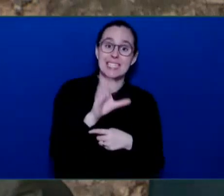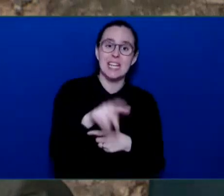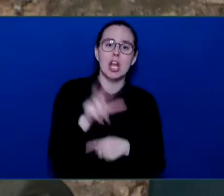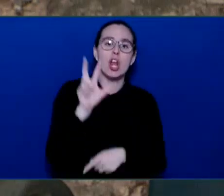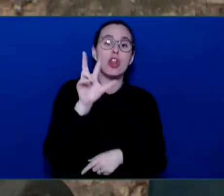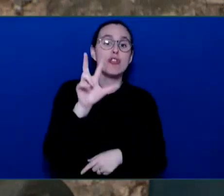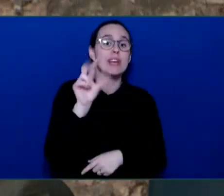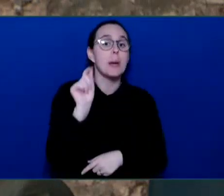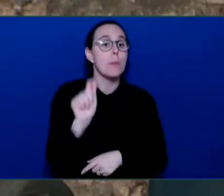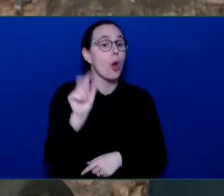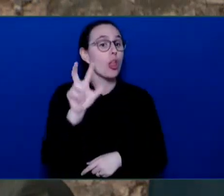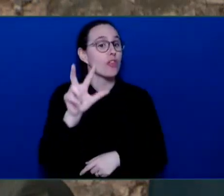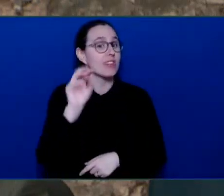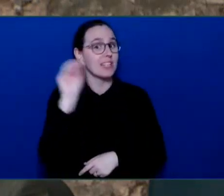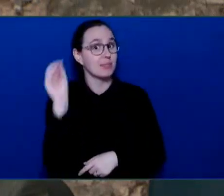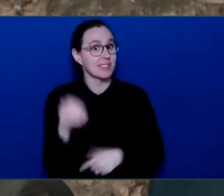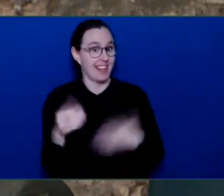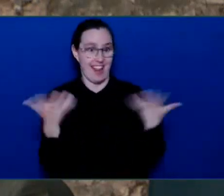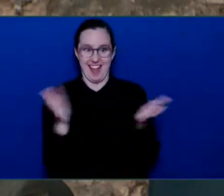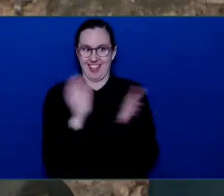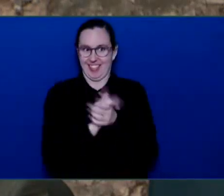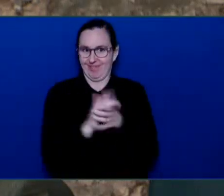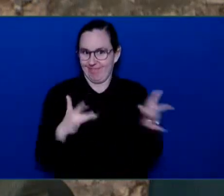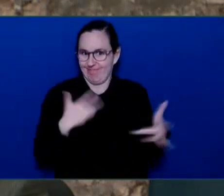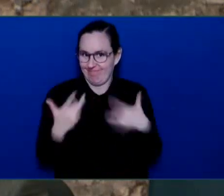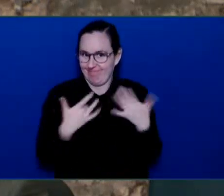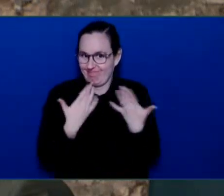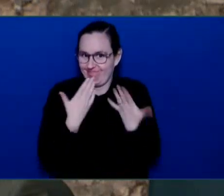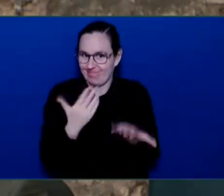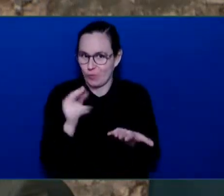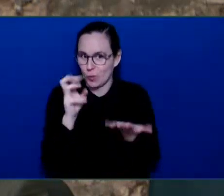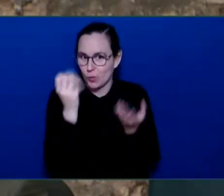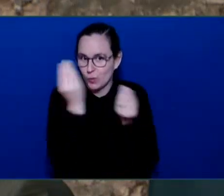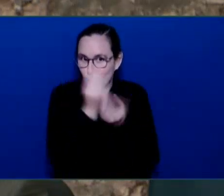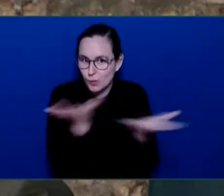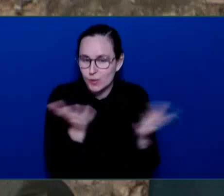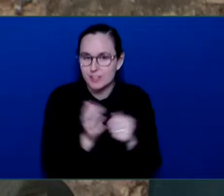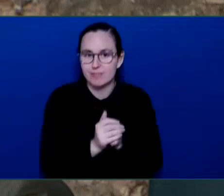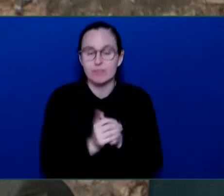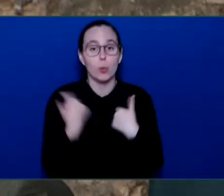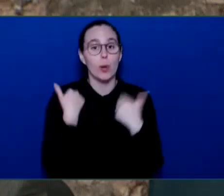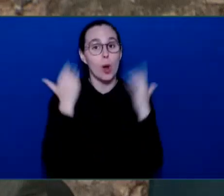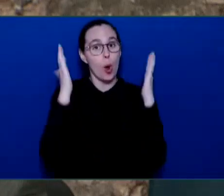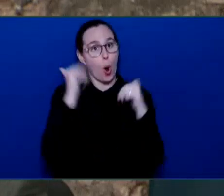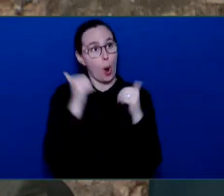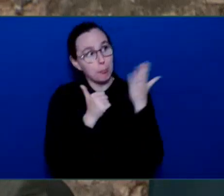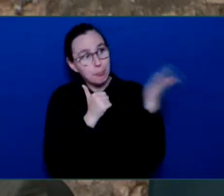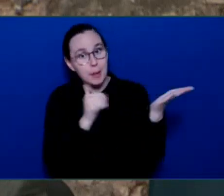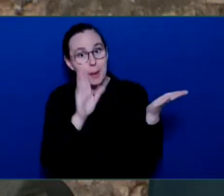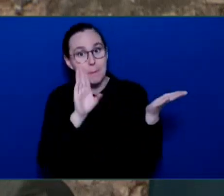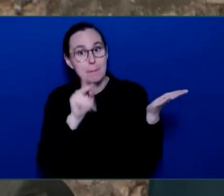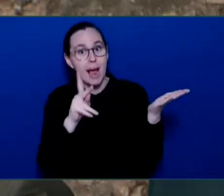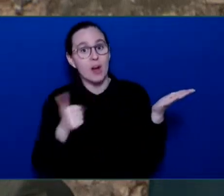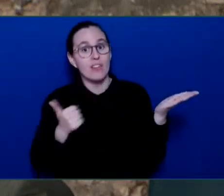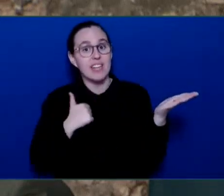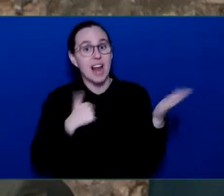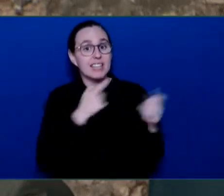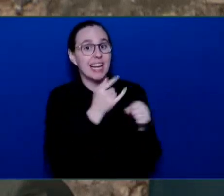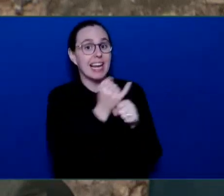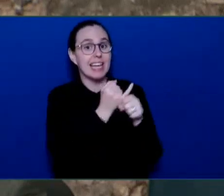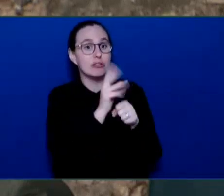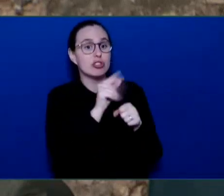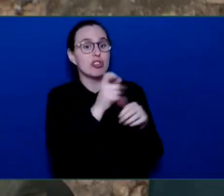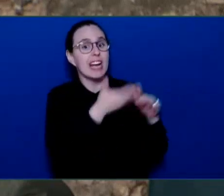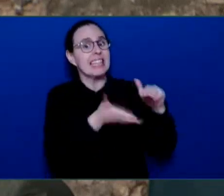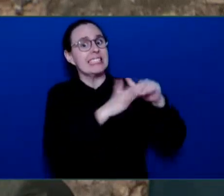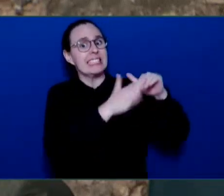So we're definitely hoping that the Bank of Canada won't be raising the interest rates, because as things continue to go down, groceries are going down a bit, not as